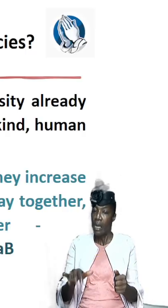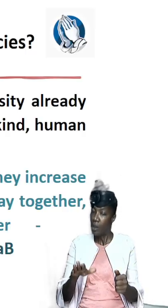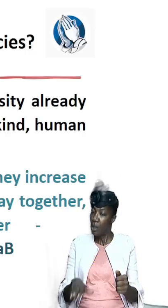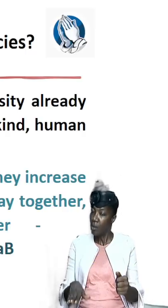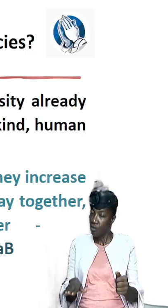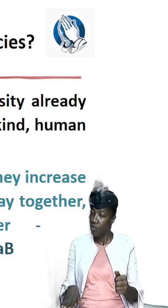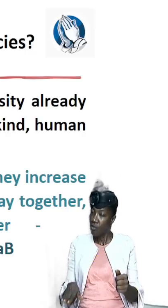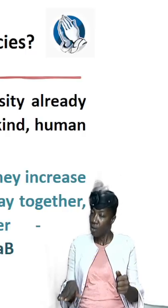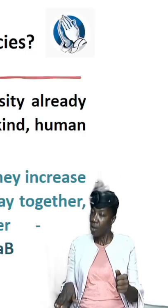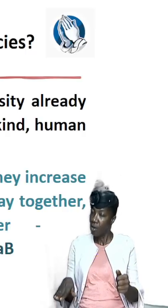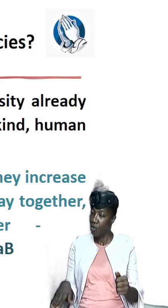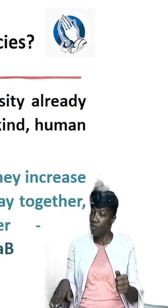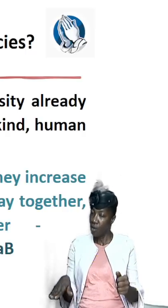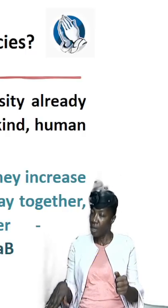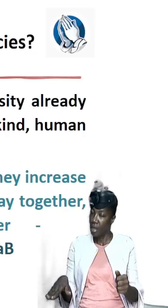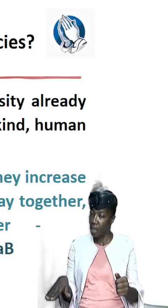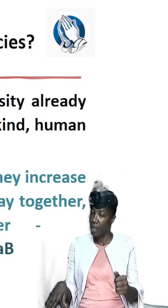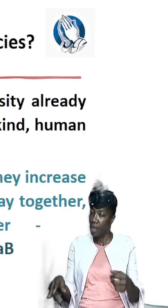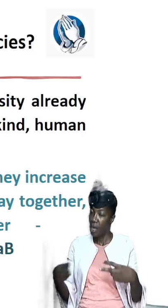usually have